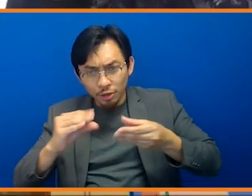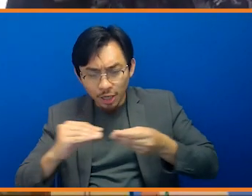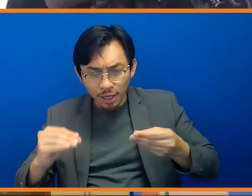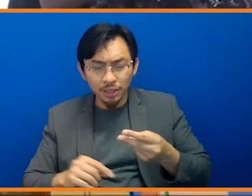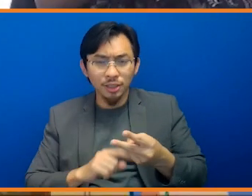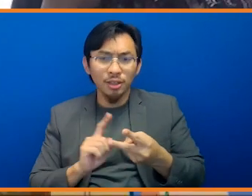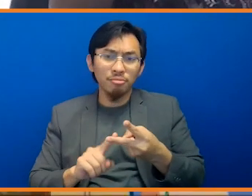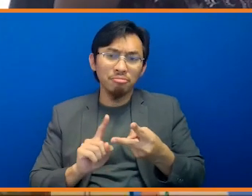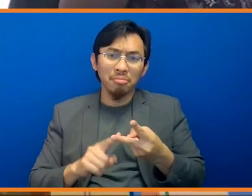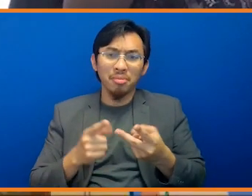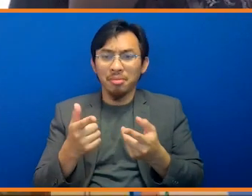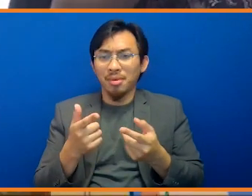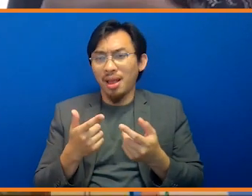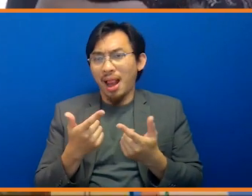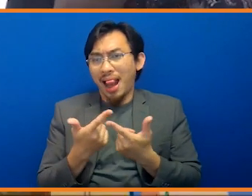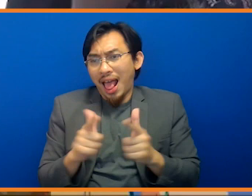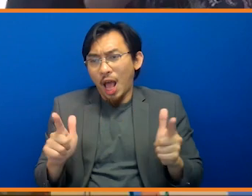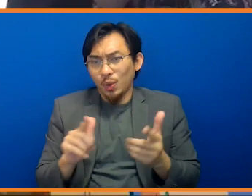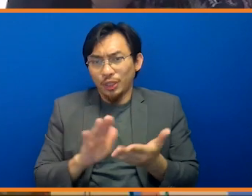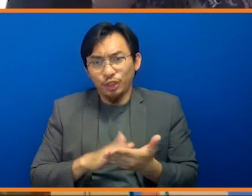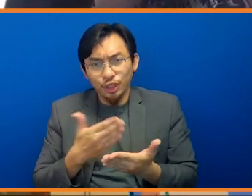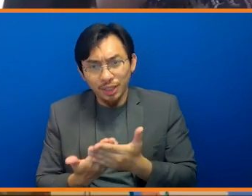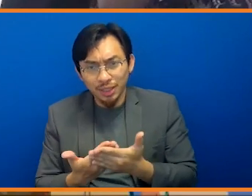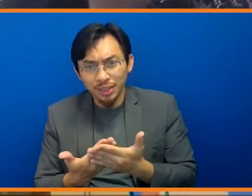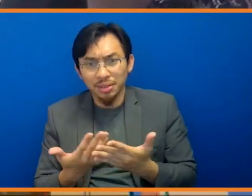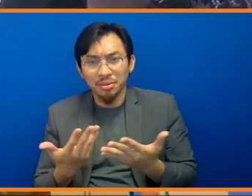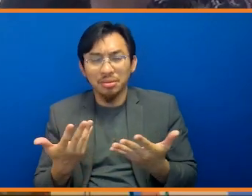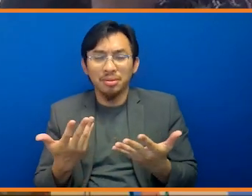narration and translated the language instead of buying